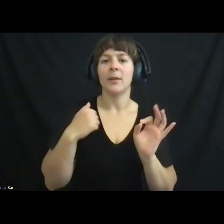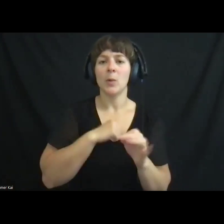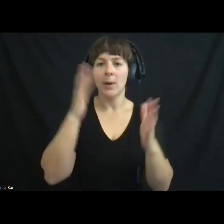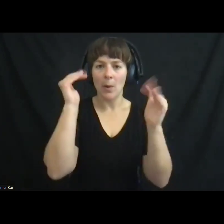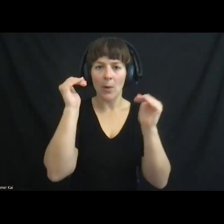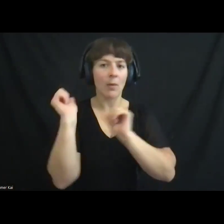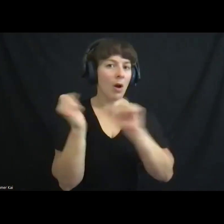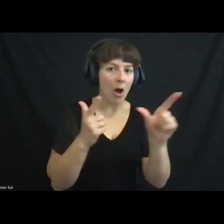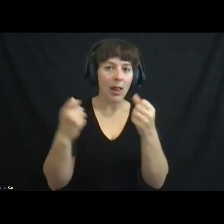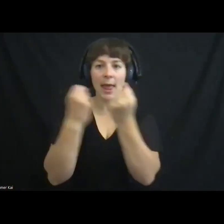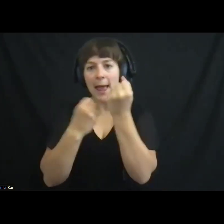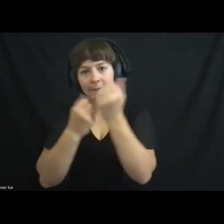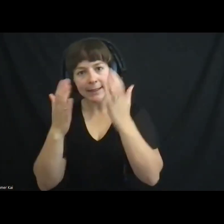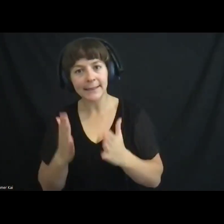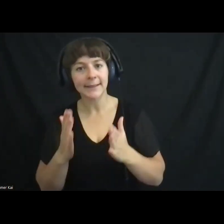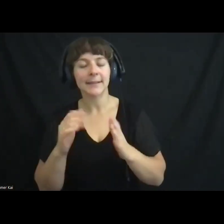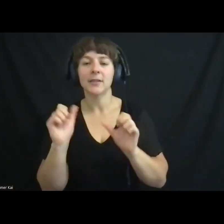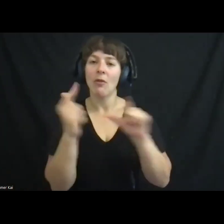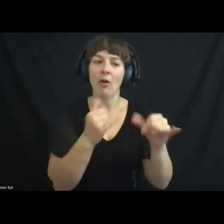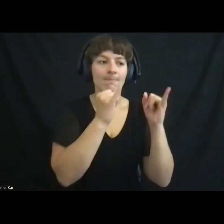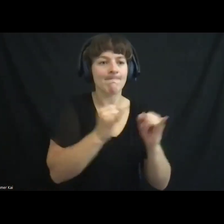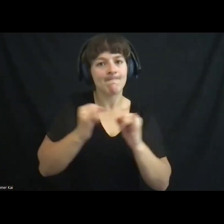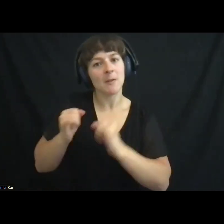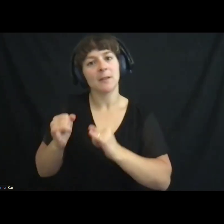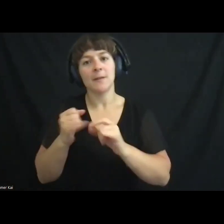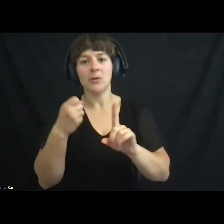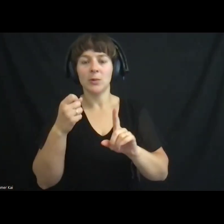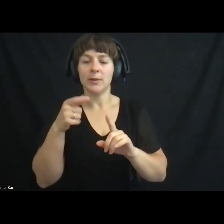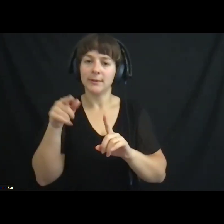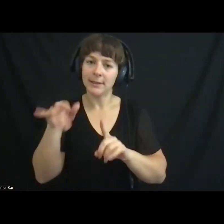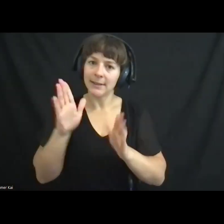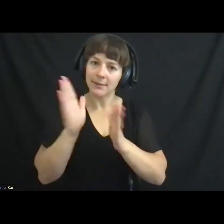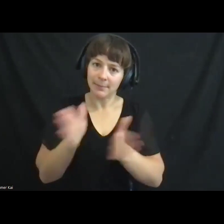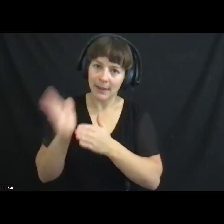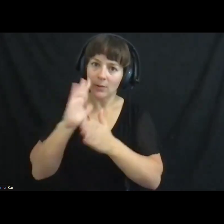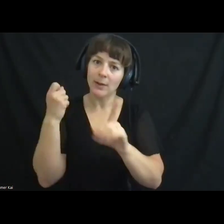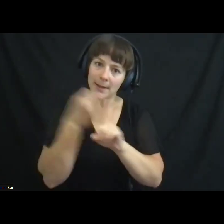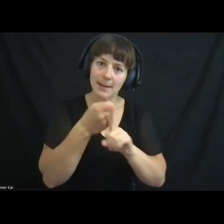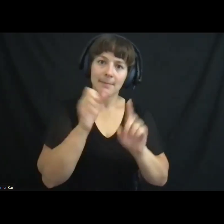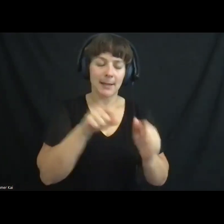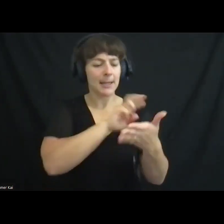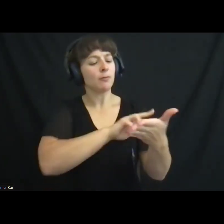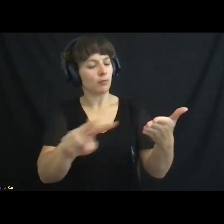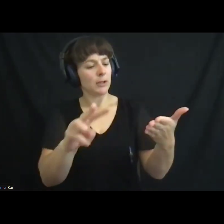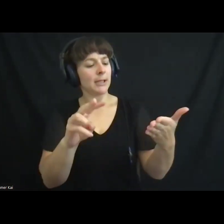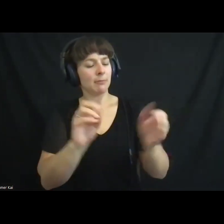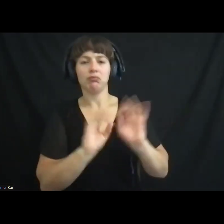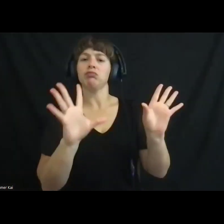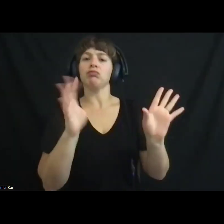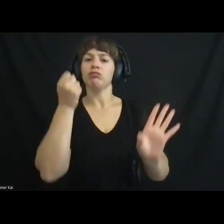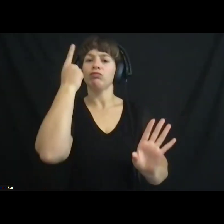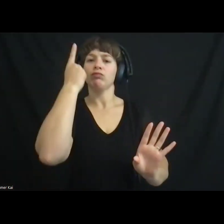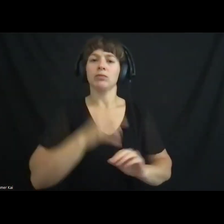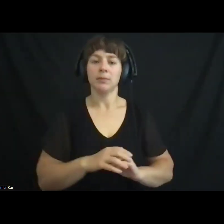all advocates and individuals even that are impacted can easily understand it. And it really